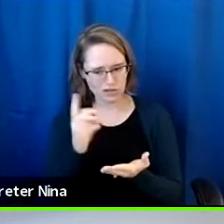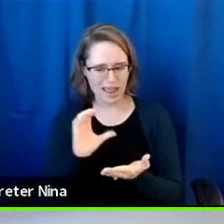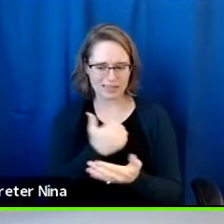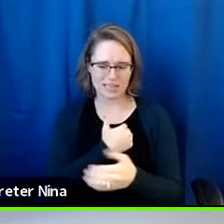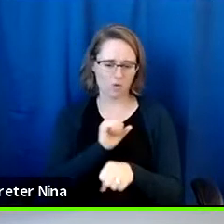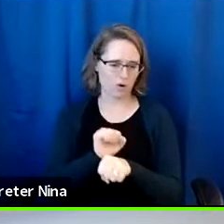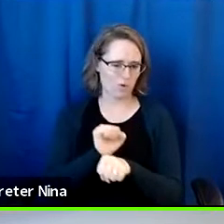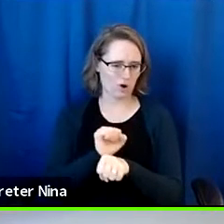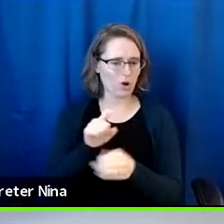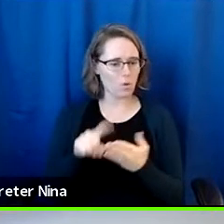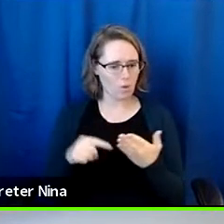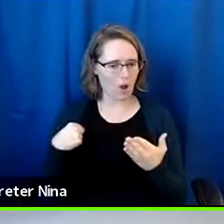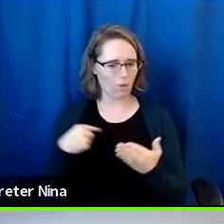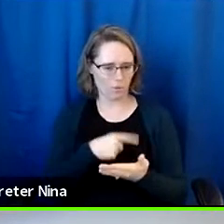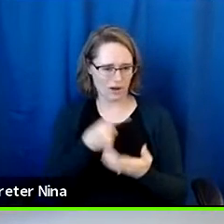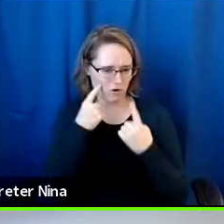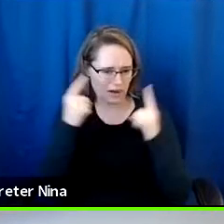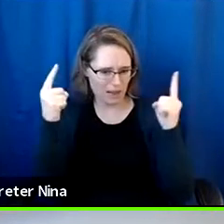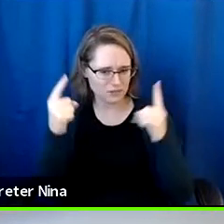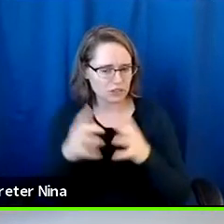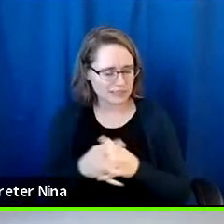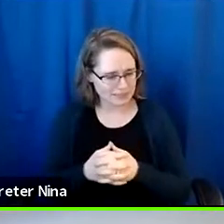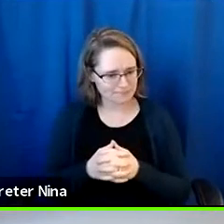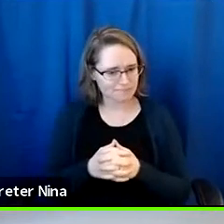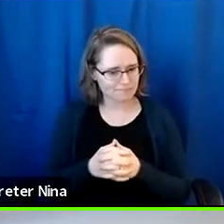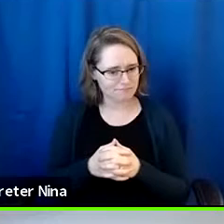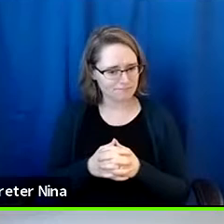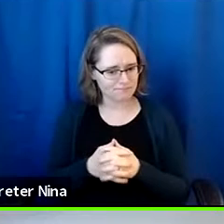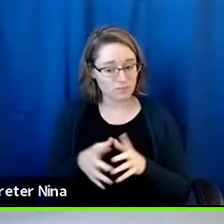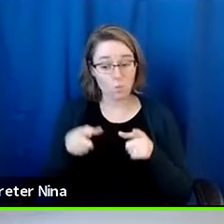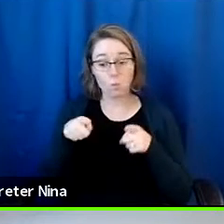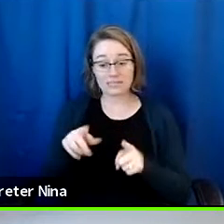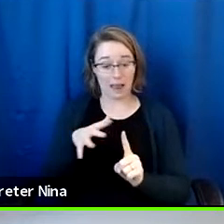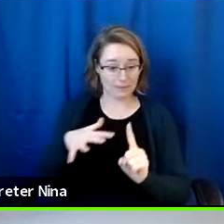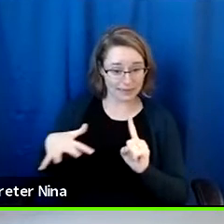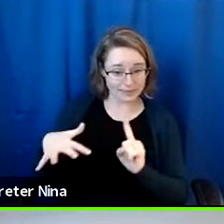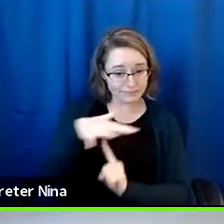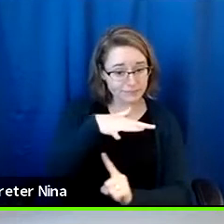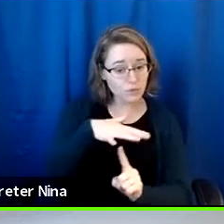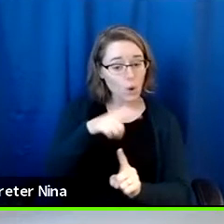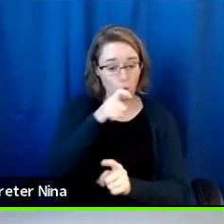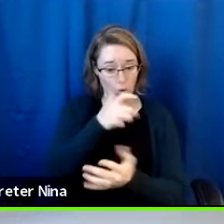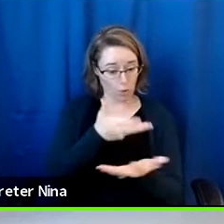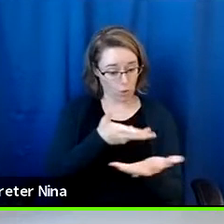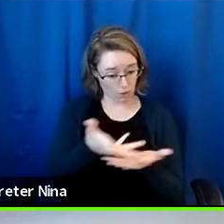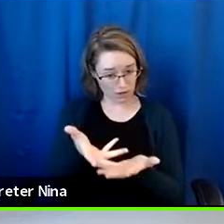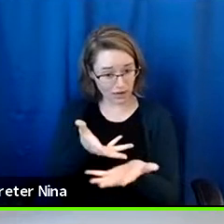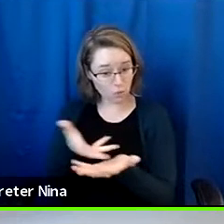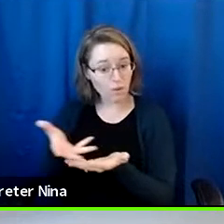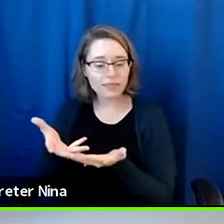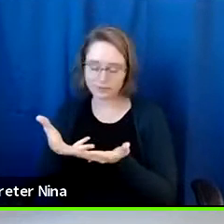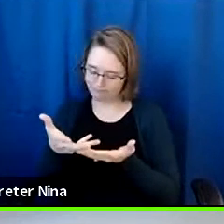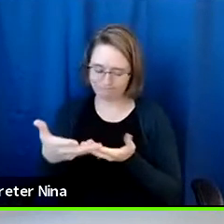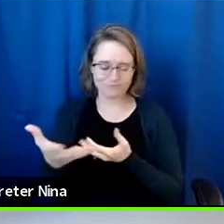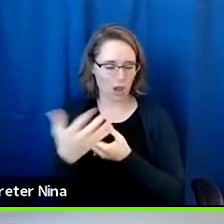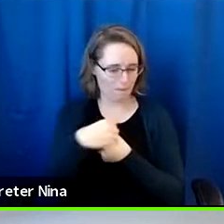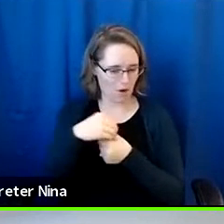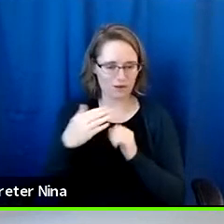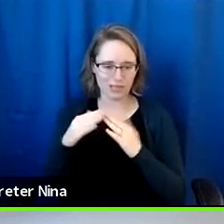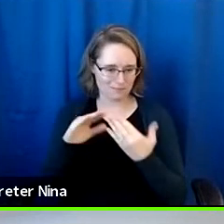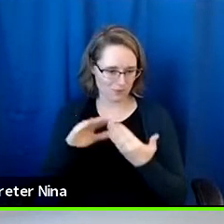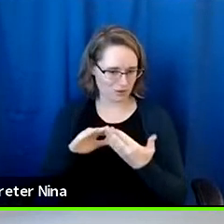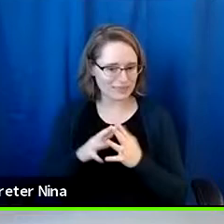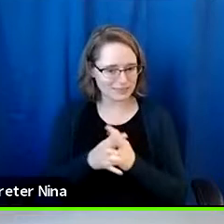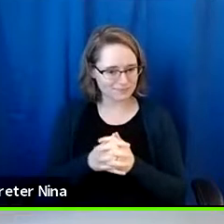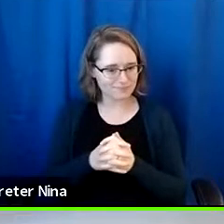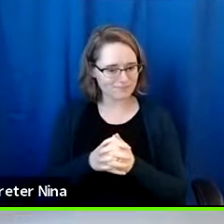to accomplish. And so what's happening around you and who you're working with is all part of the community. And you